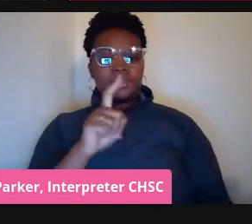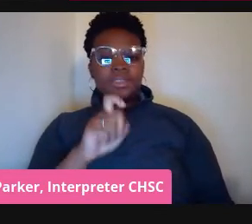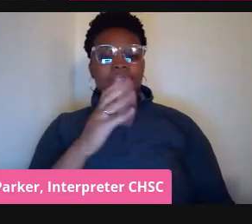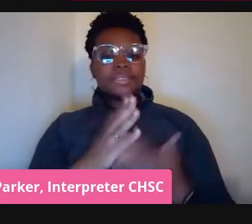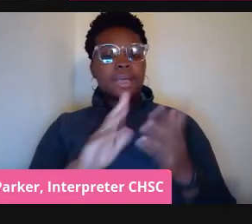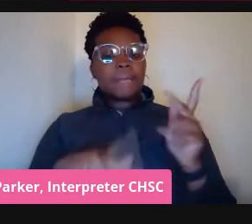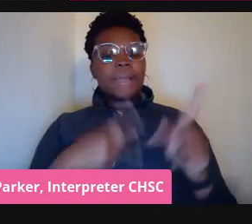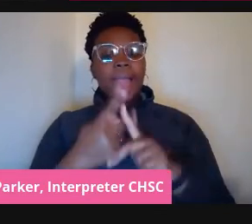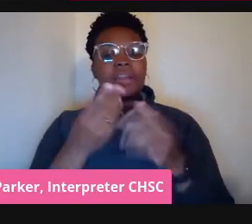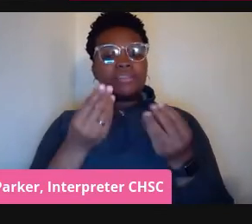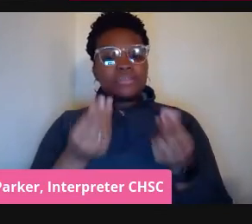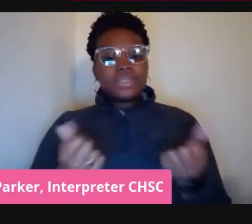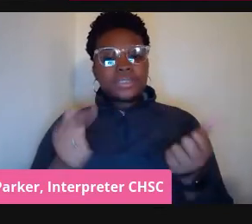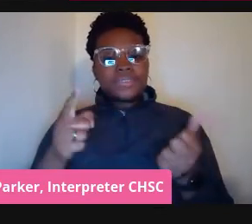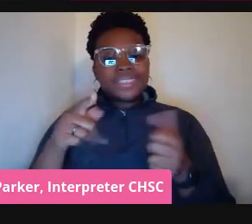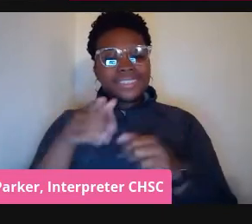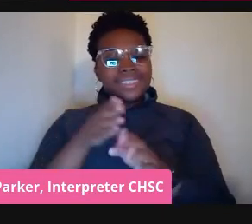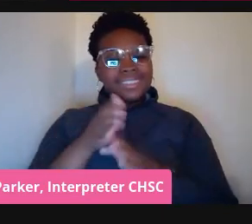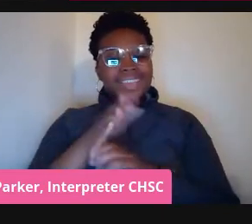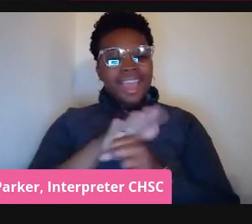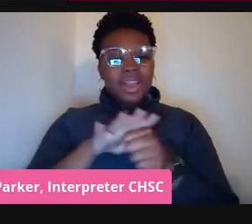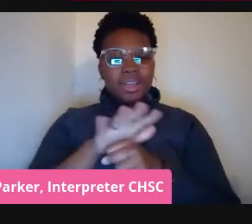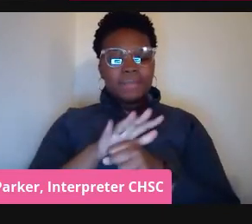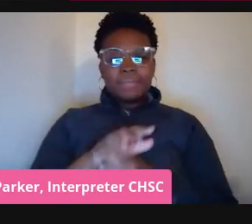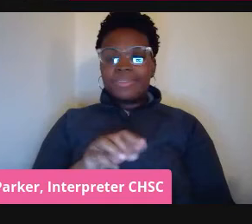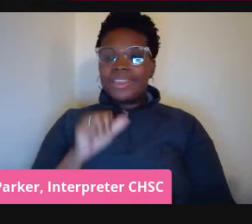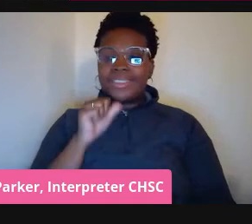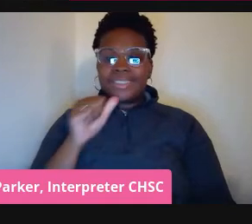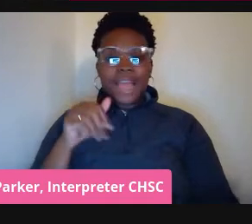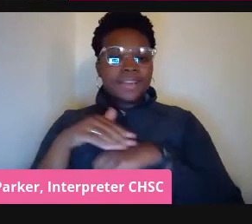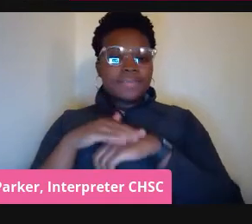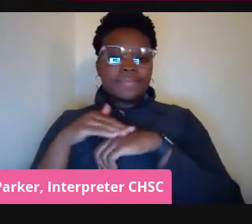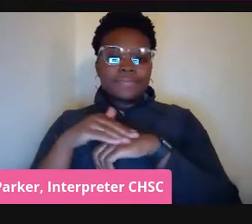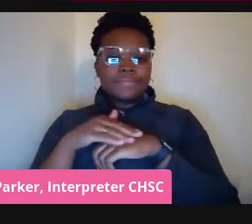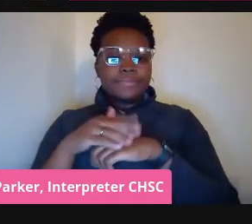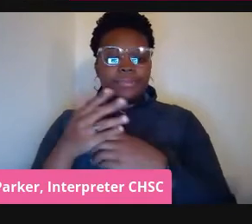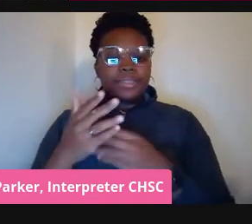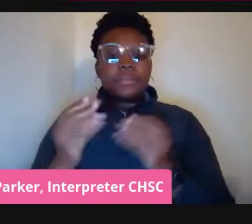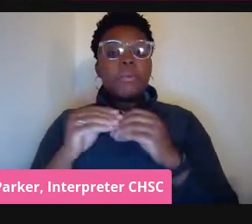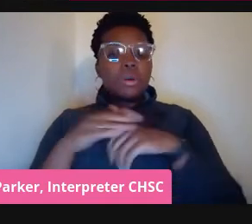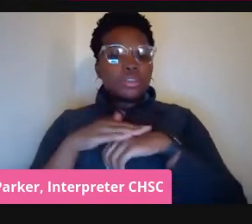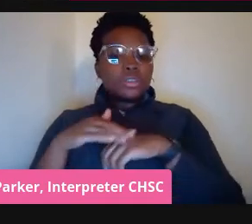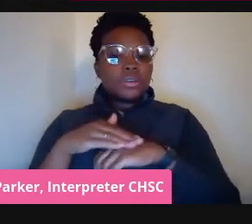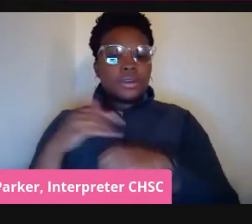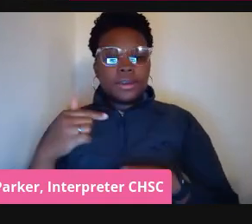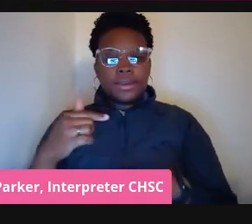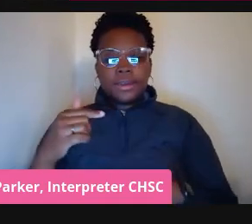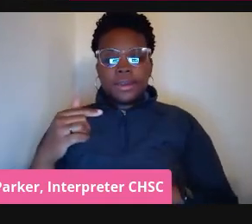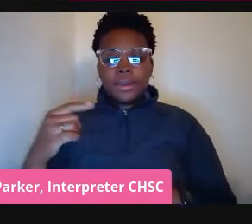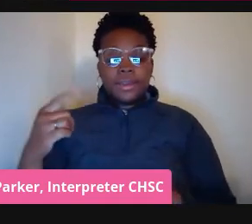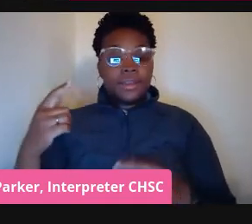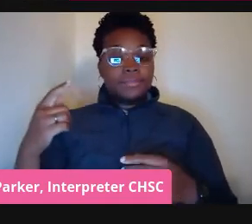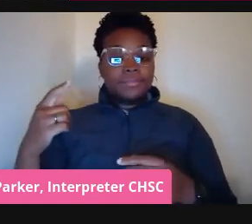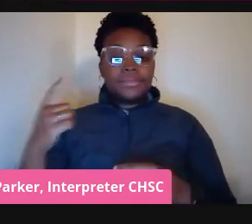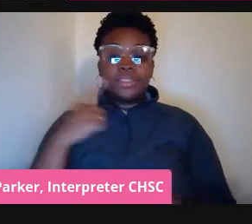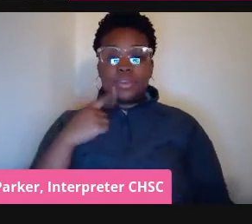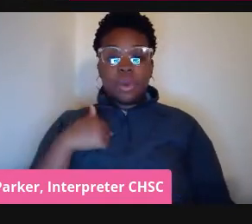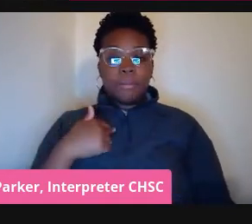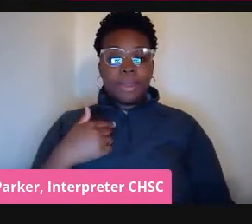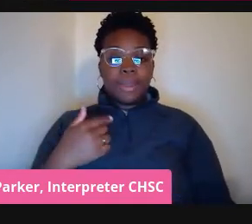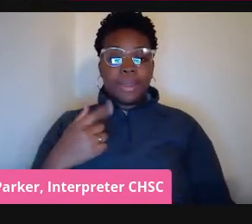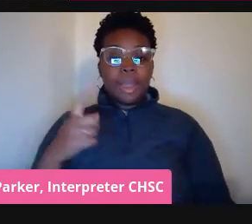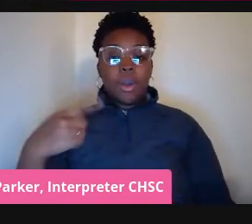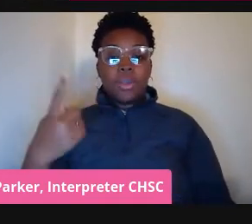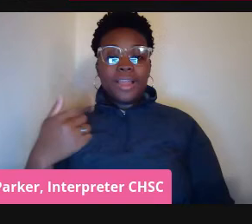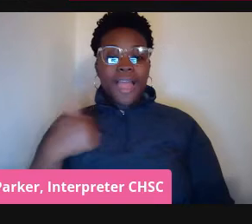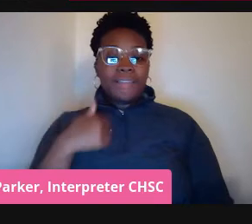relief in this area. And that's not even touching on the fact that, you know, I had been told that I can only have a hysterectomy